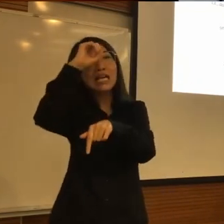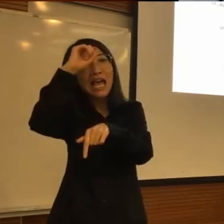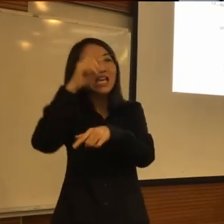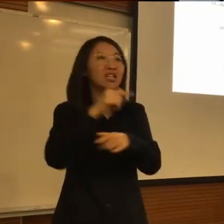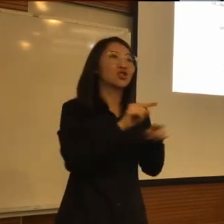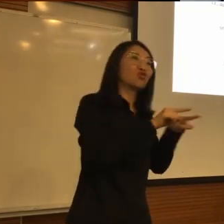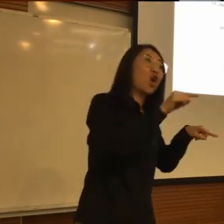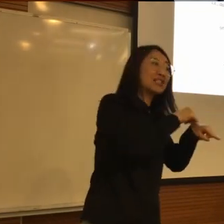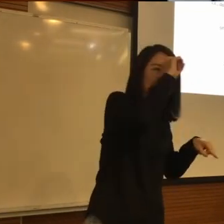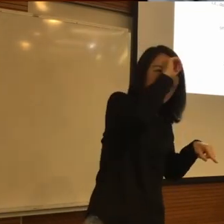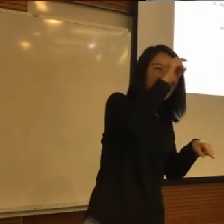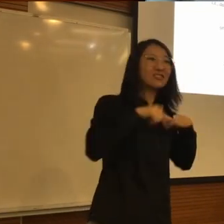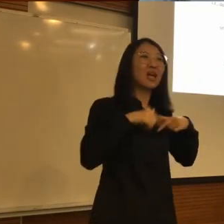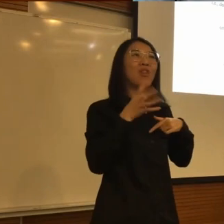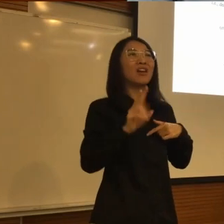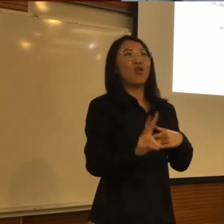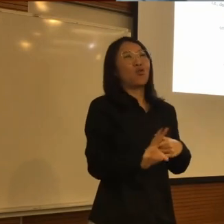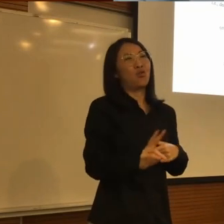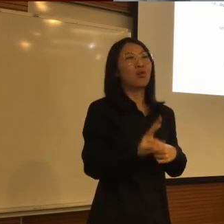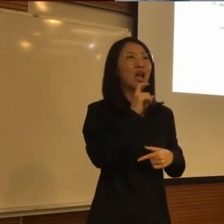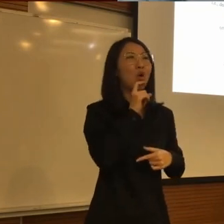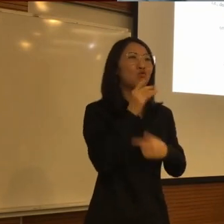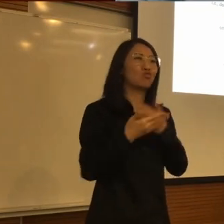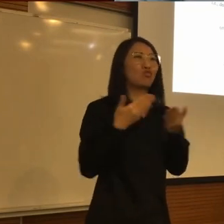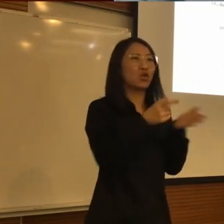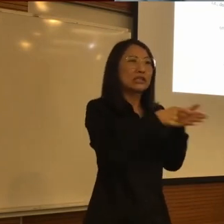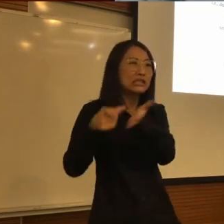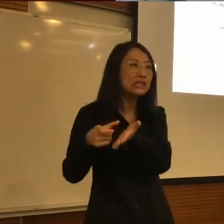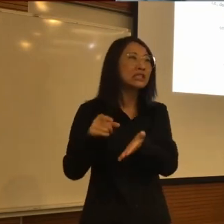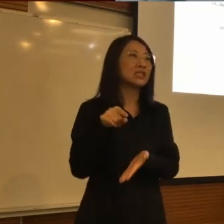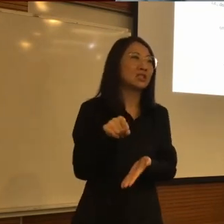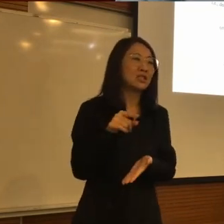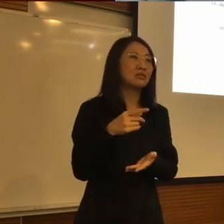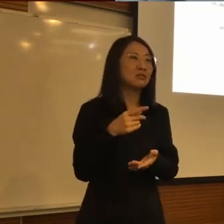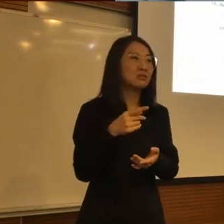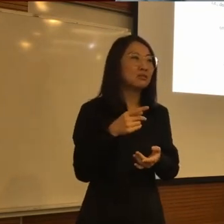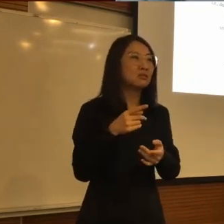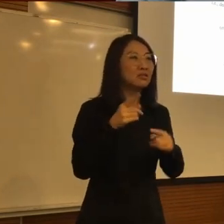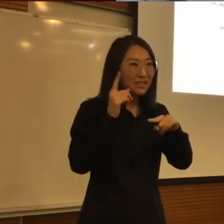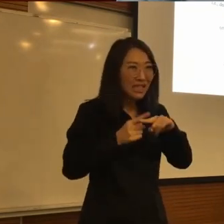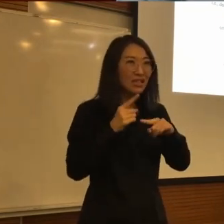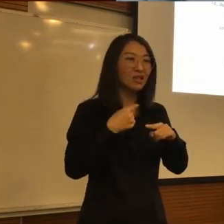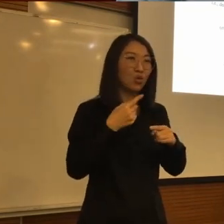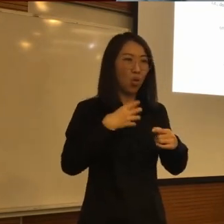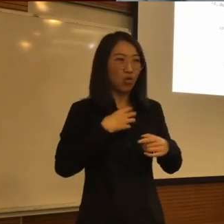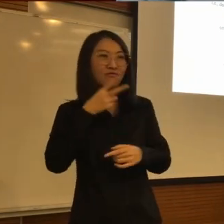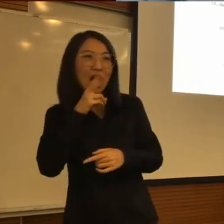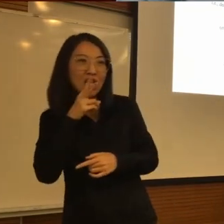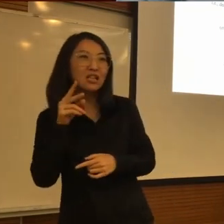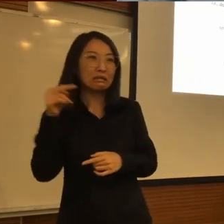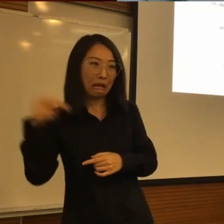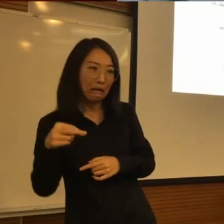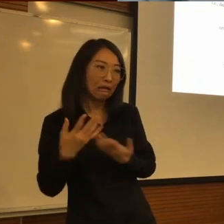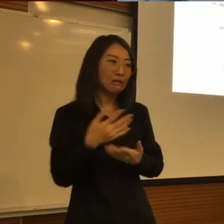working memory. So though there are some similarity, but indeed they are different. My understanding is